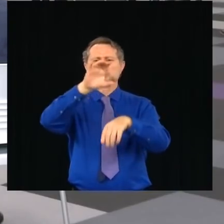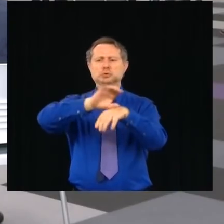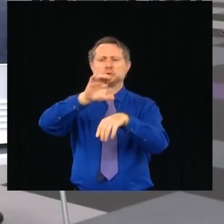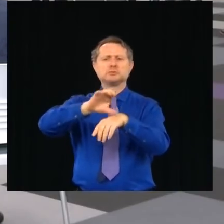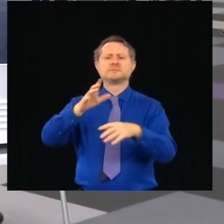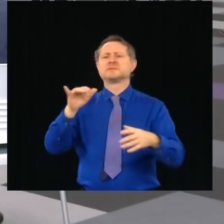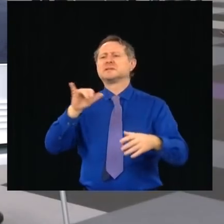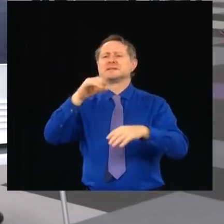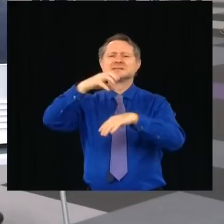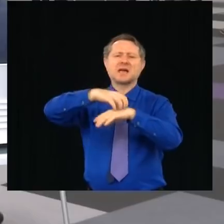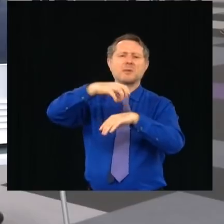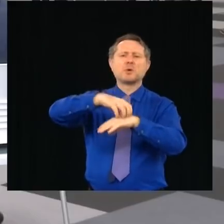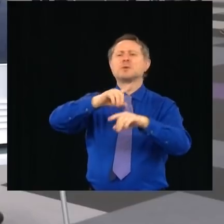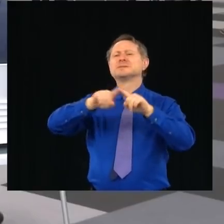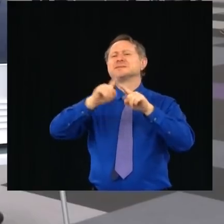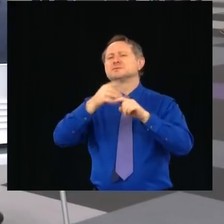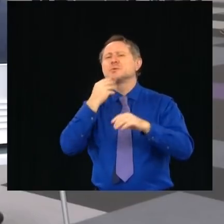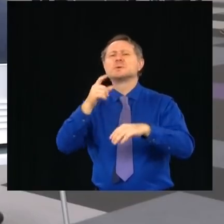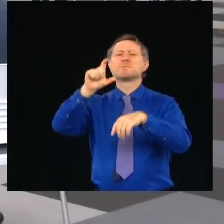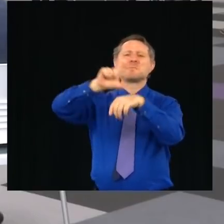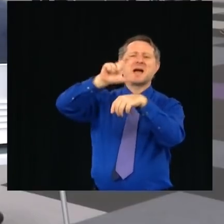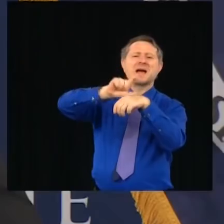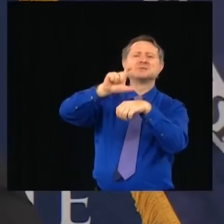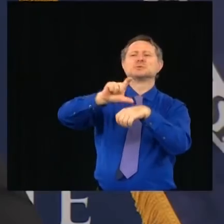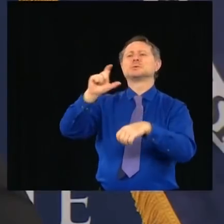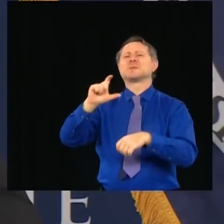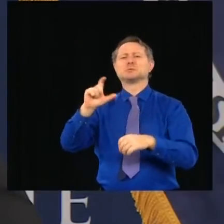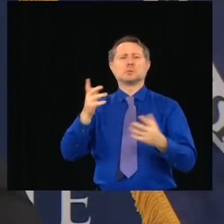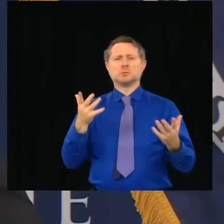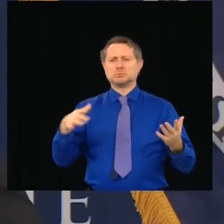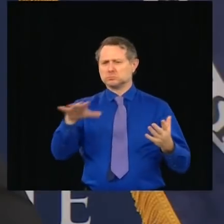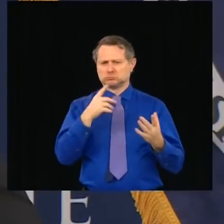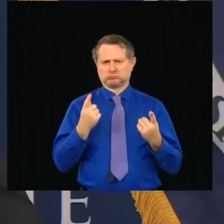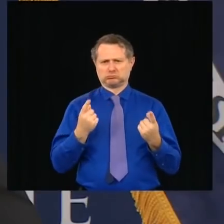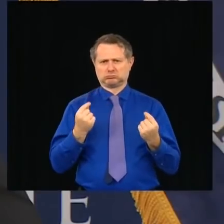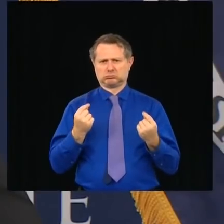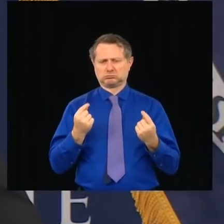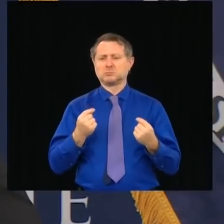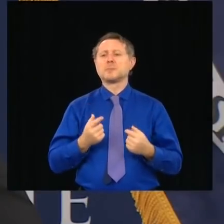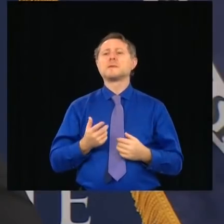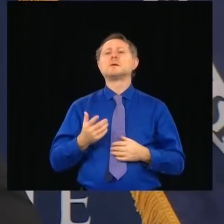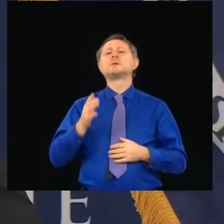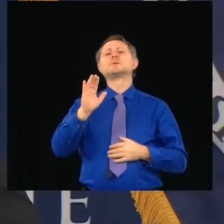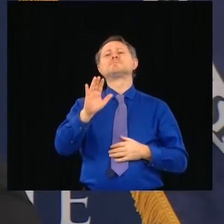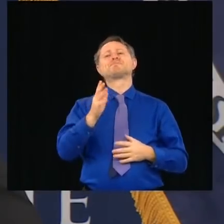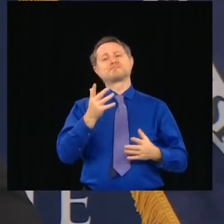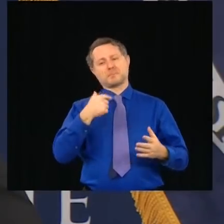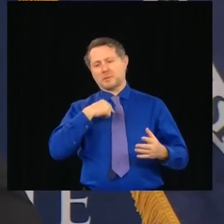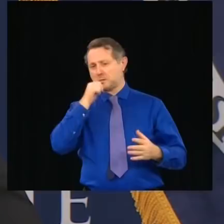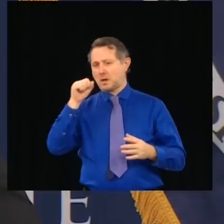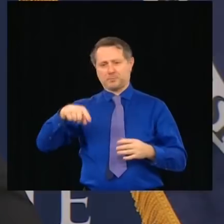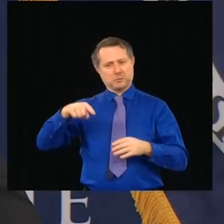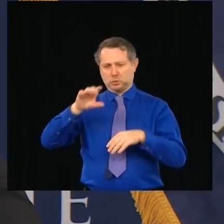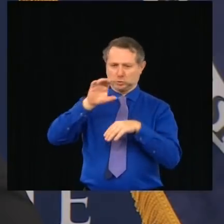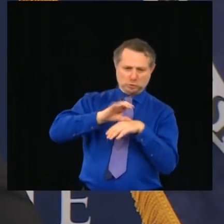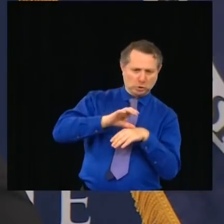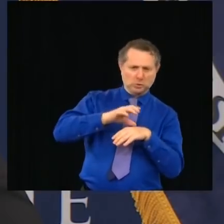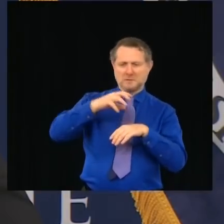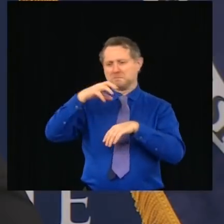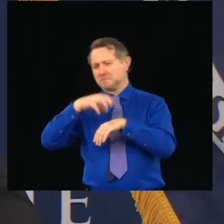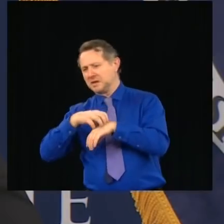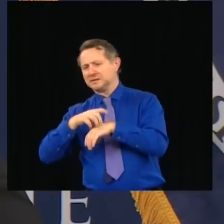as far as guidance for when they can start to reopen? It's less about being a church, a temple, or a mosque. It's more about